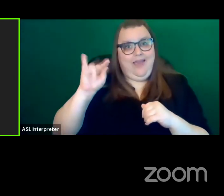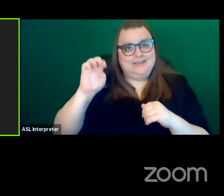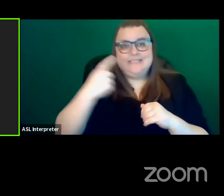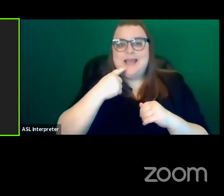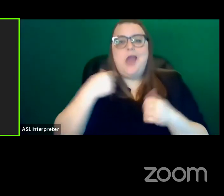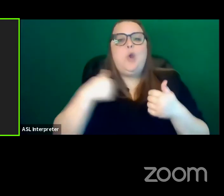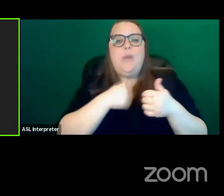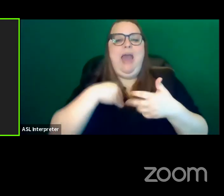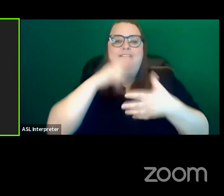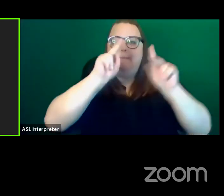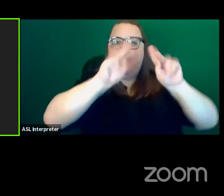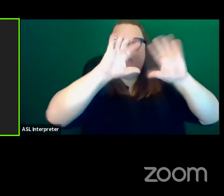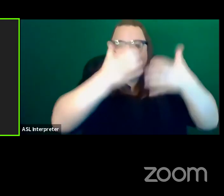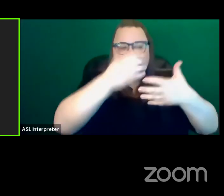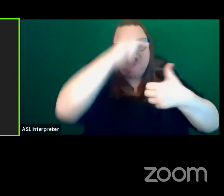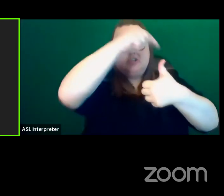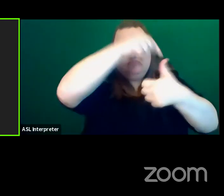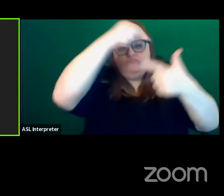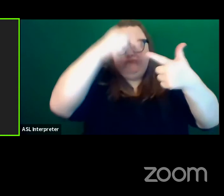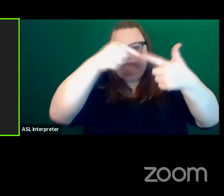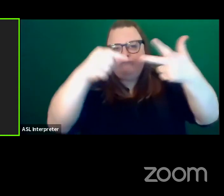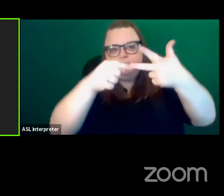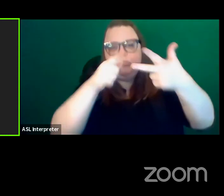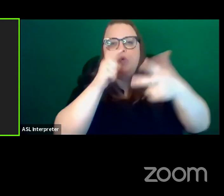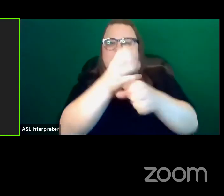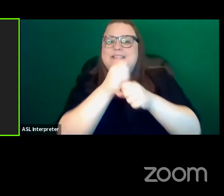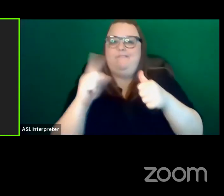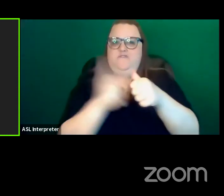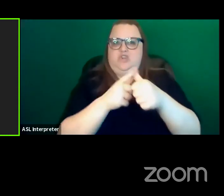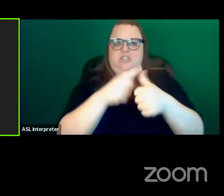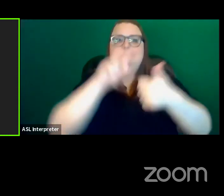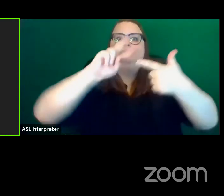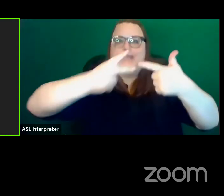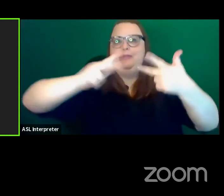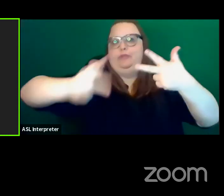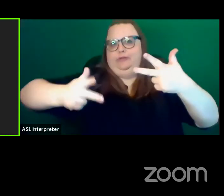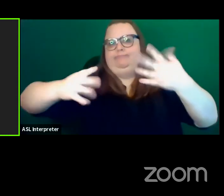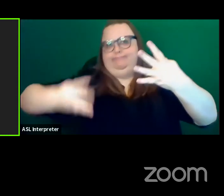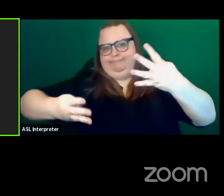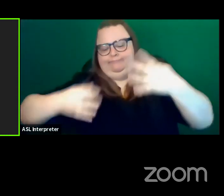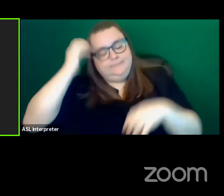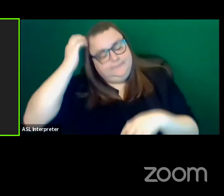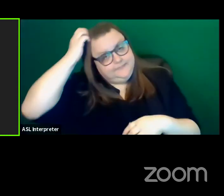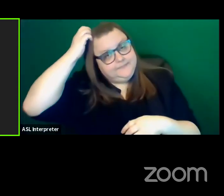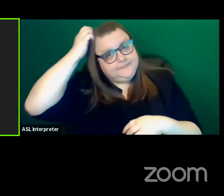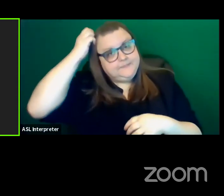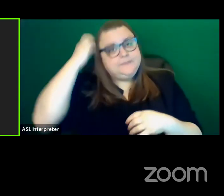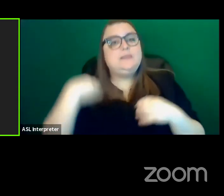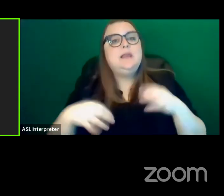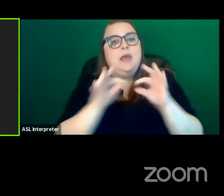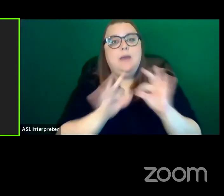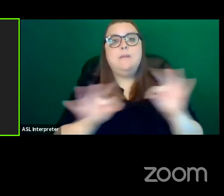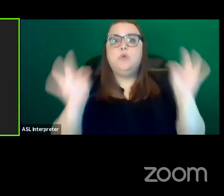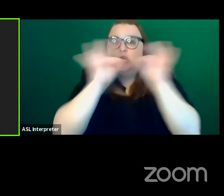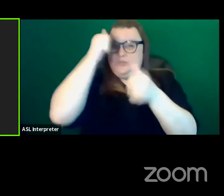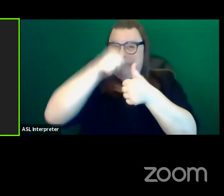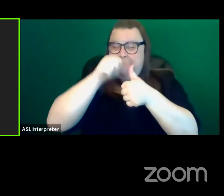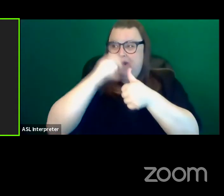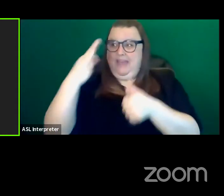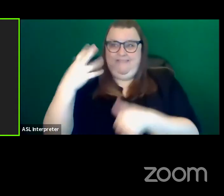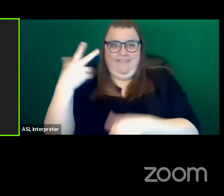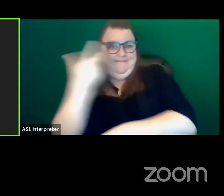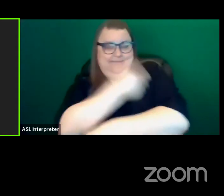receive the first doses of COVID-19 vaccine. It is important to remember that when a vaccine is approved for use and